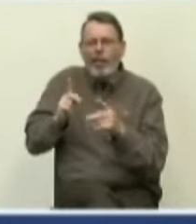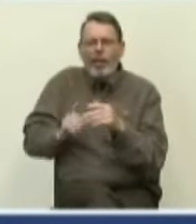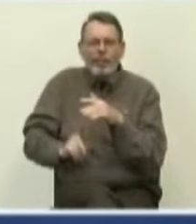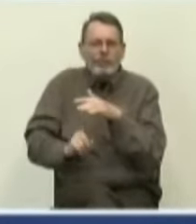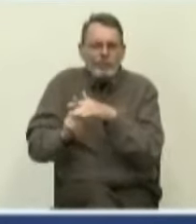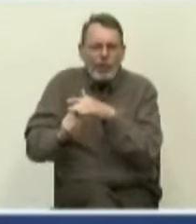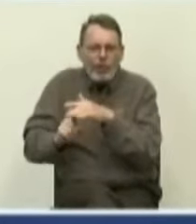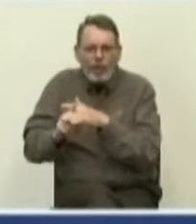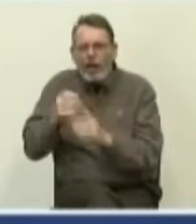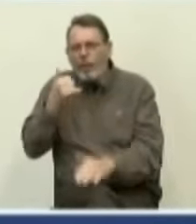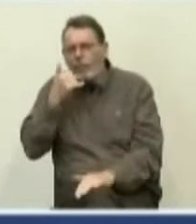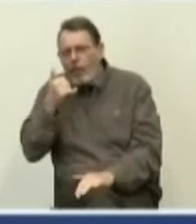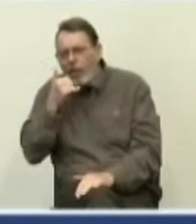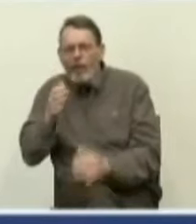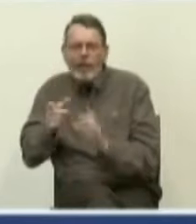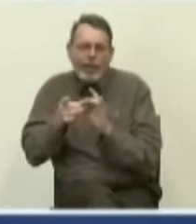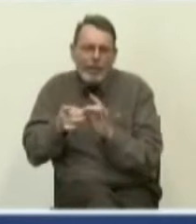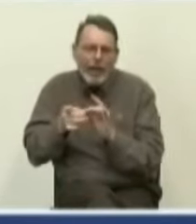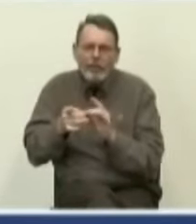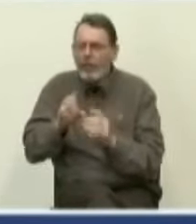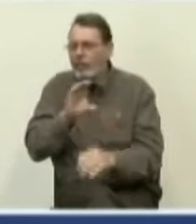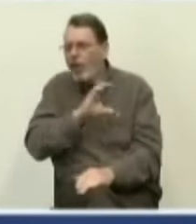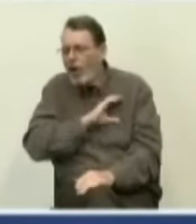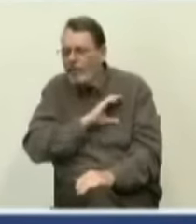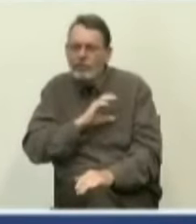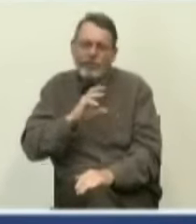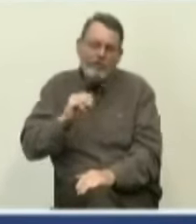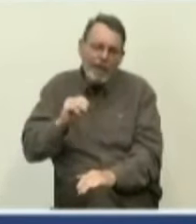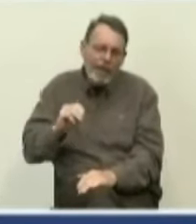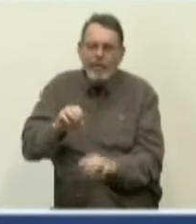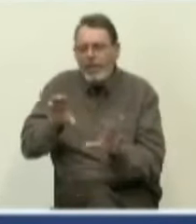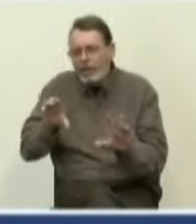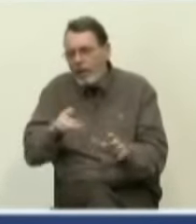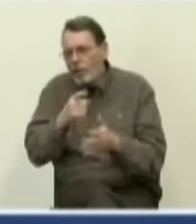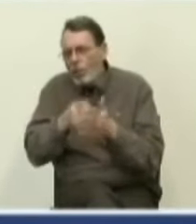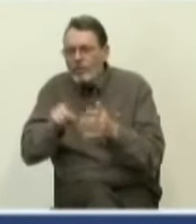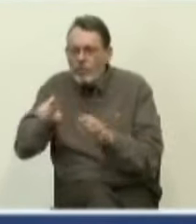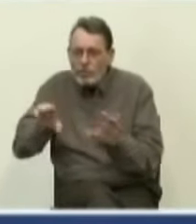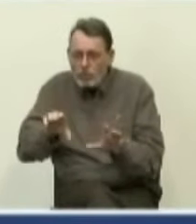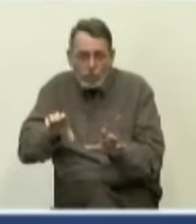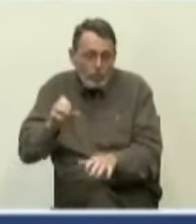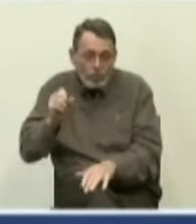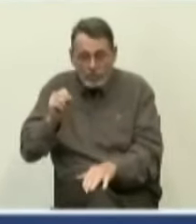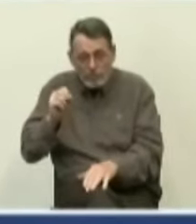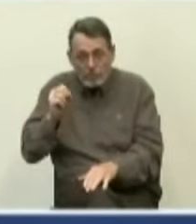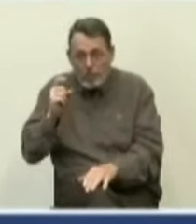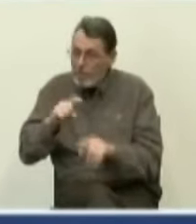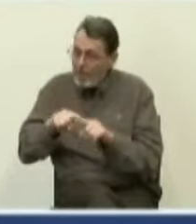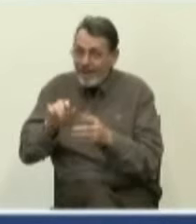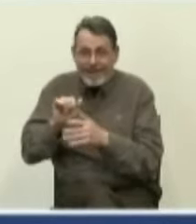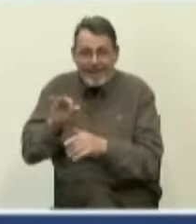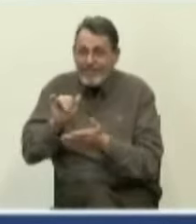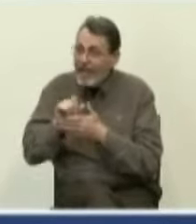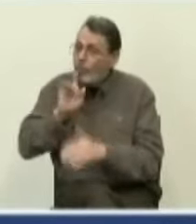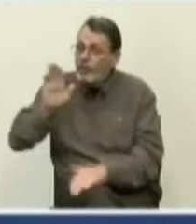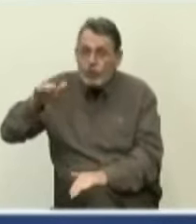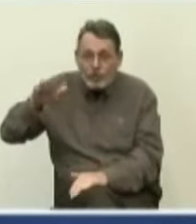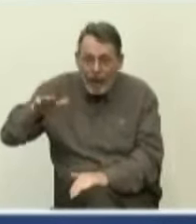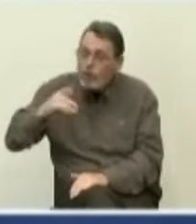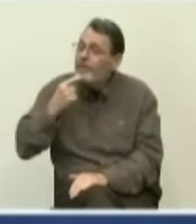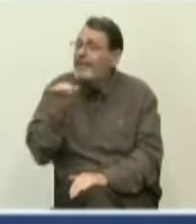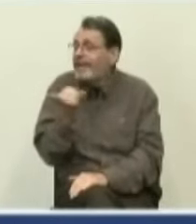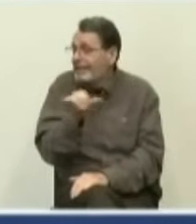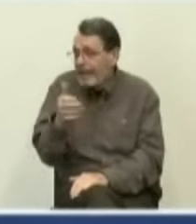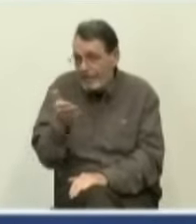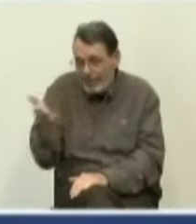know, regarding the officers and the officers did what they supposed to do. But if this was your child, you'll be saying the same thing as well. So here